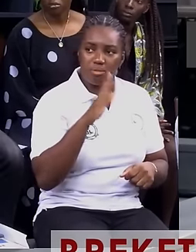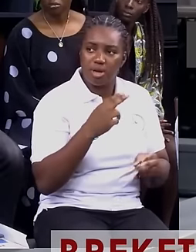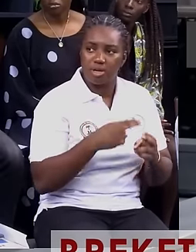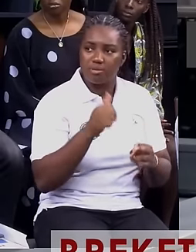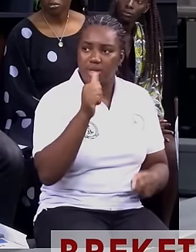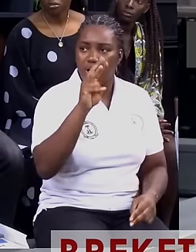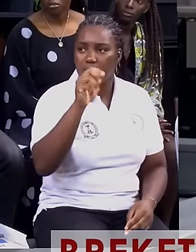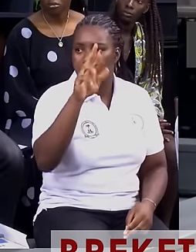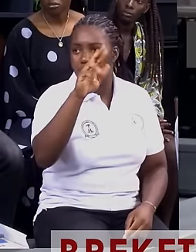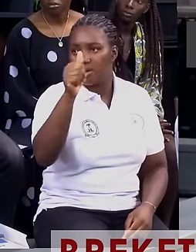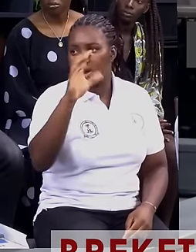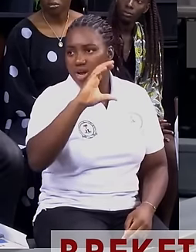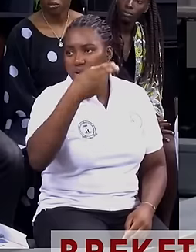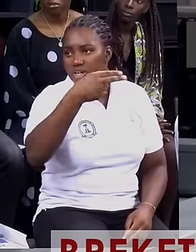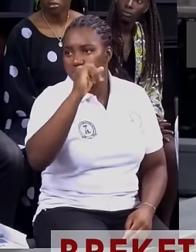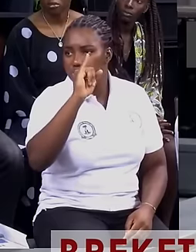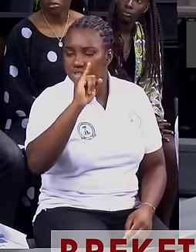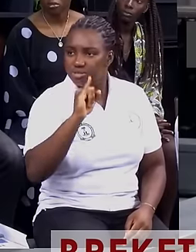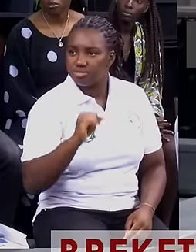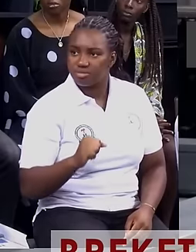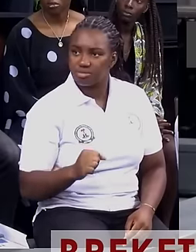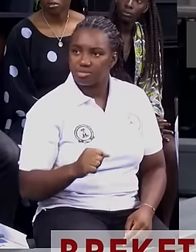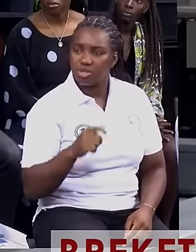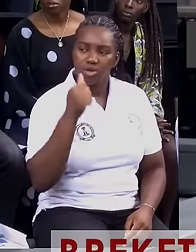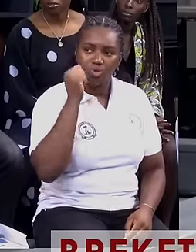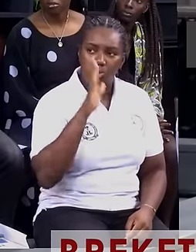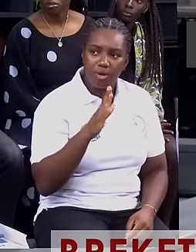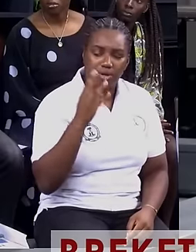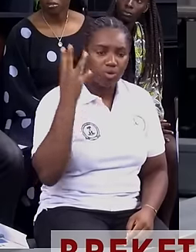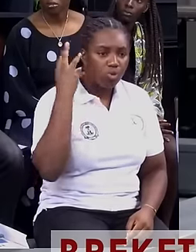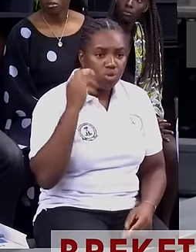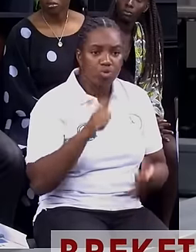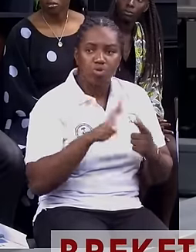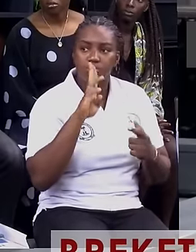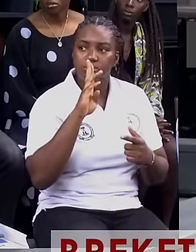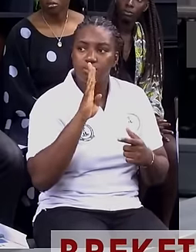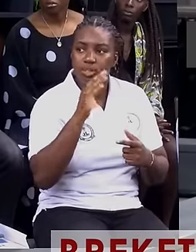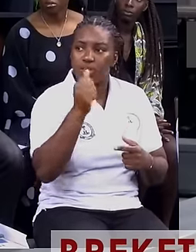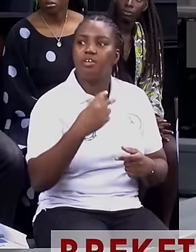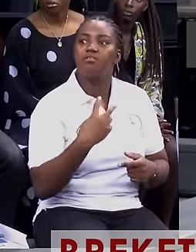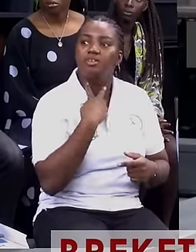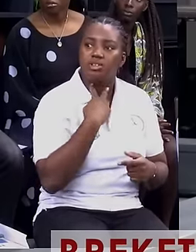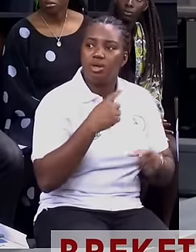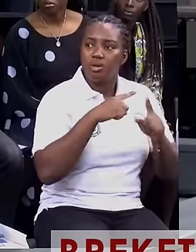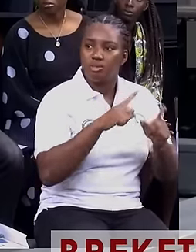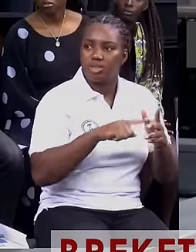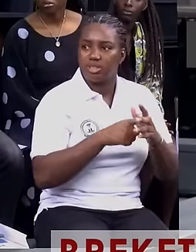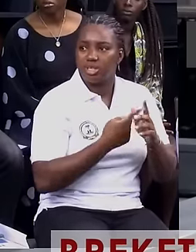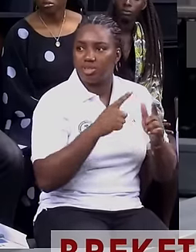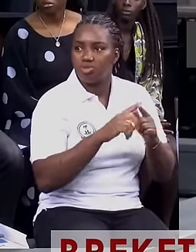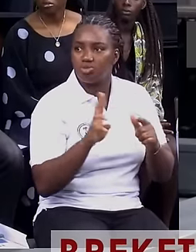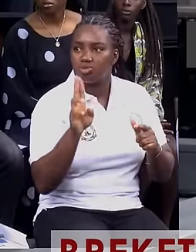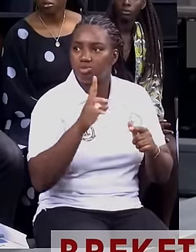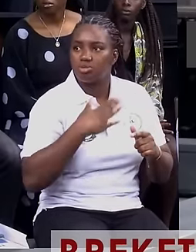My spirit just told me to save that lady's number. The lady was supposed to be a victim of these same people. But they started using my contact to